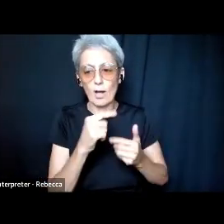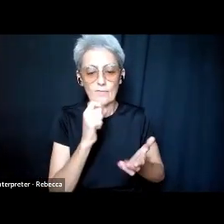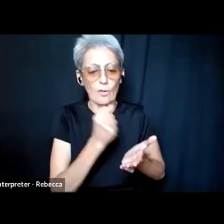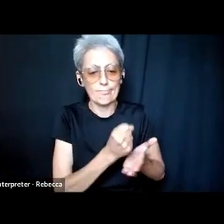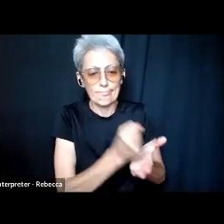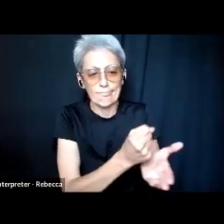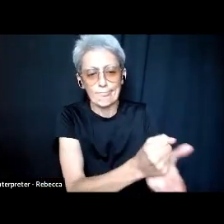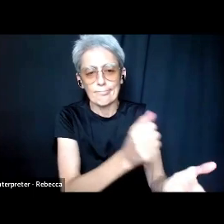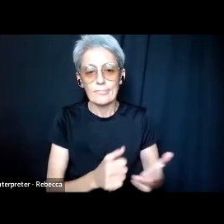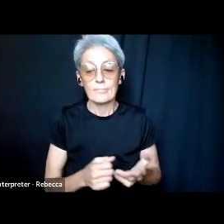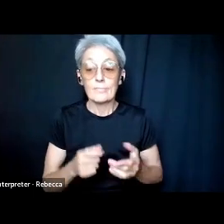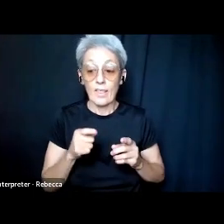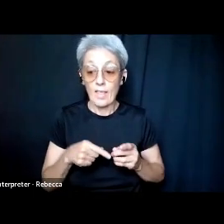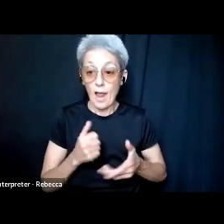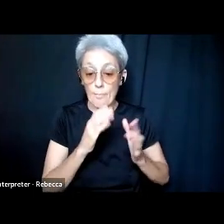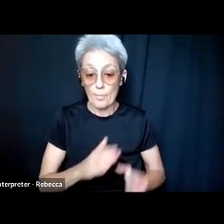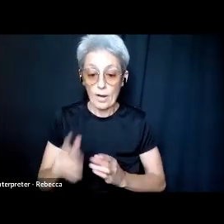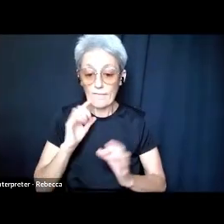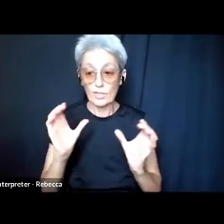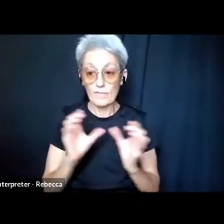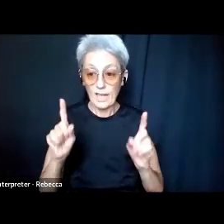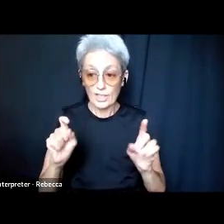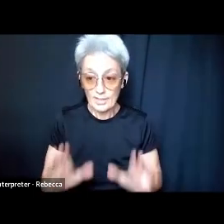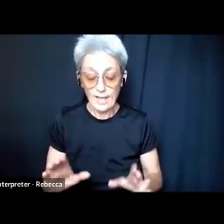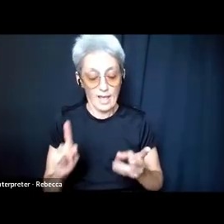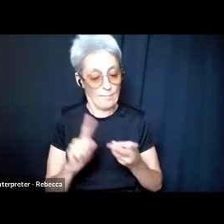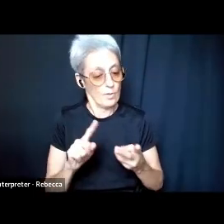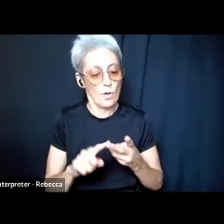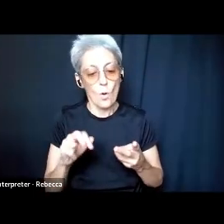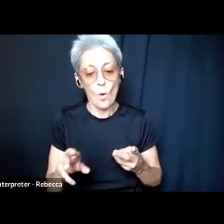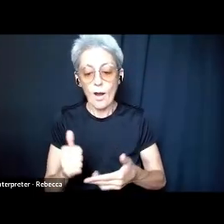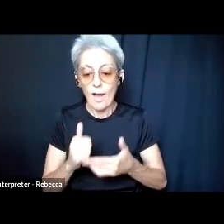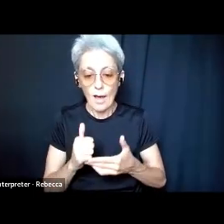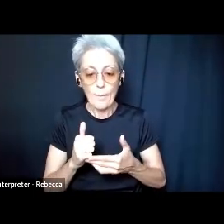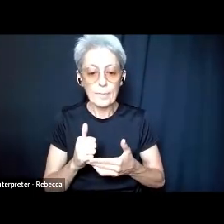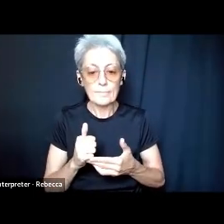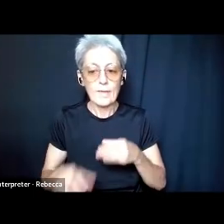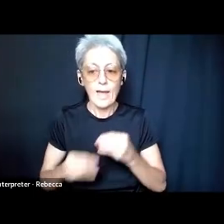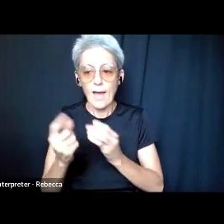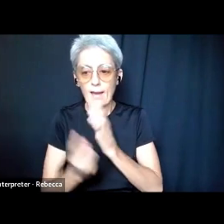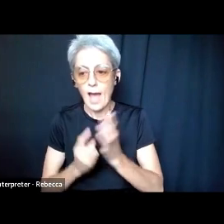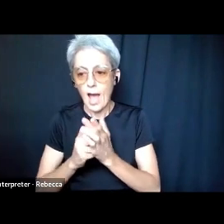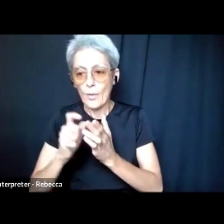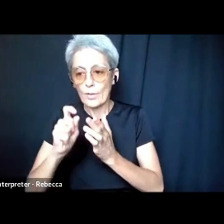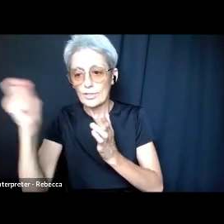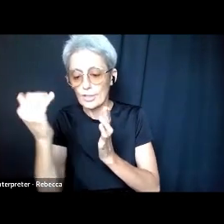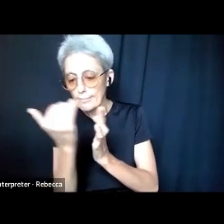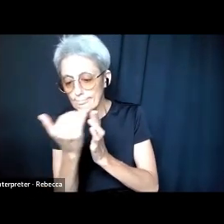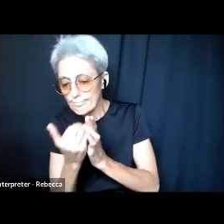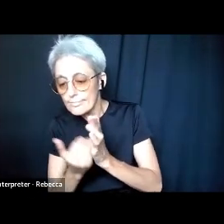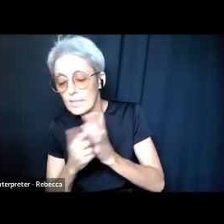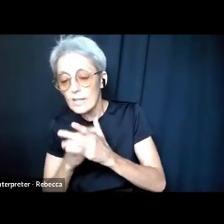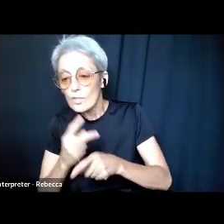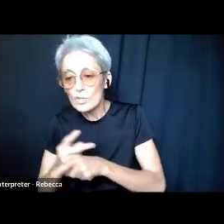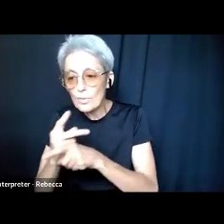take the certification exam or part of the hours of continuing supervision or practice that people have to